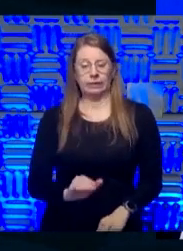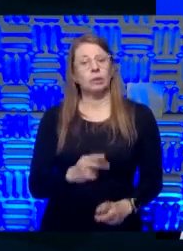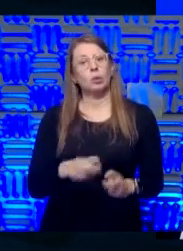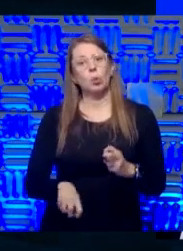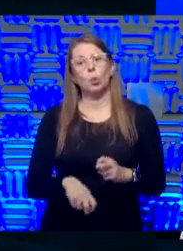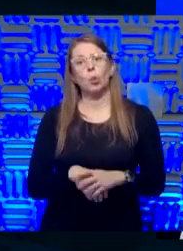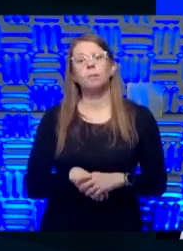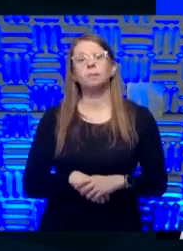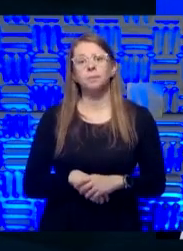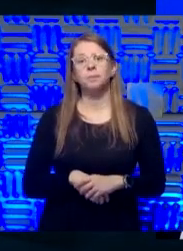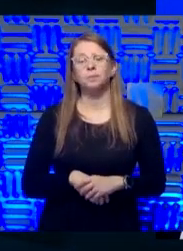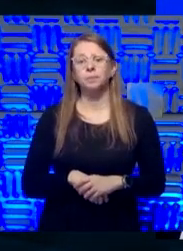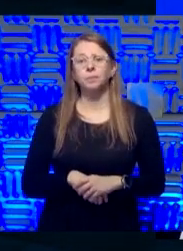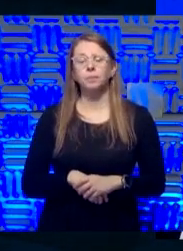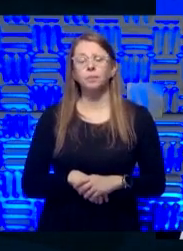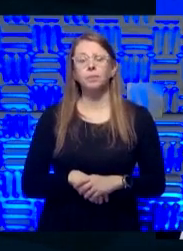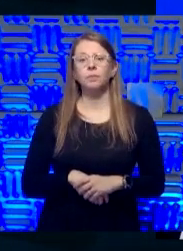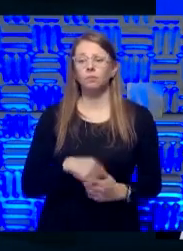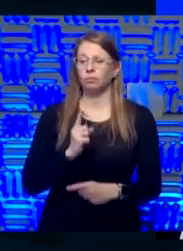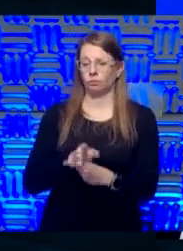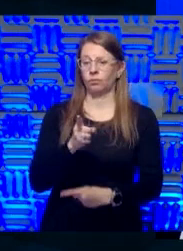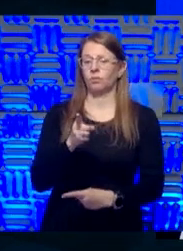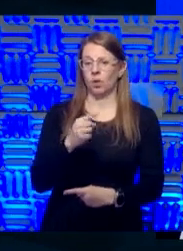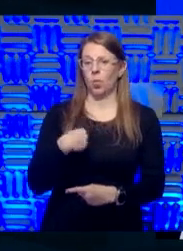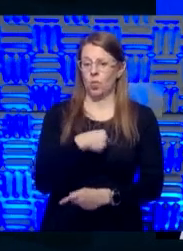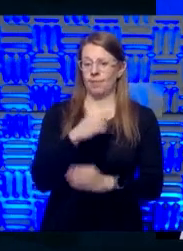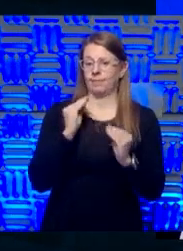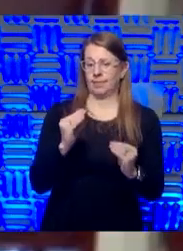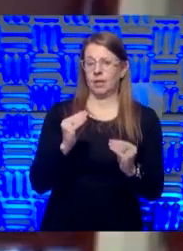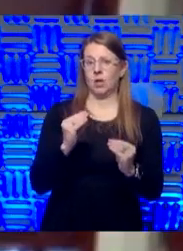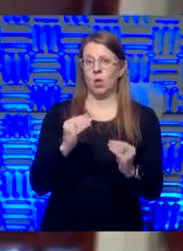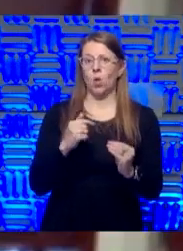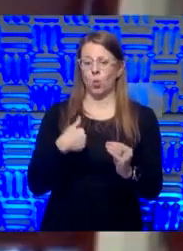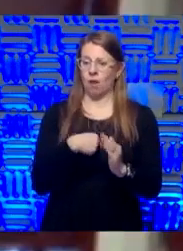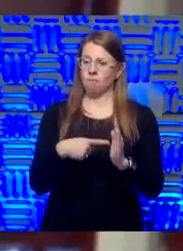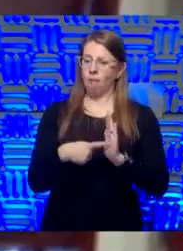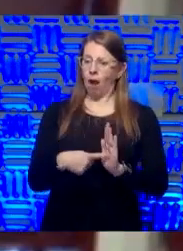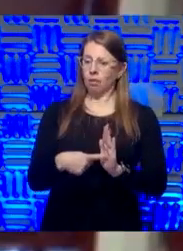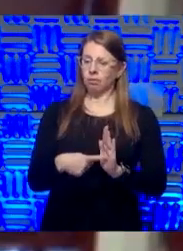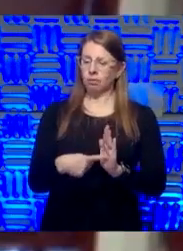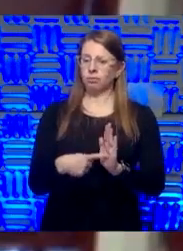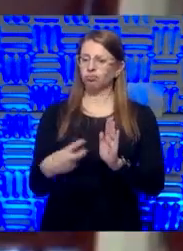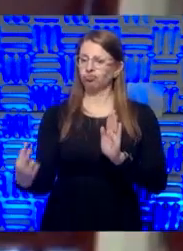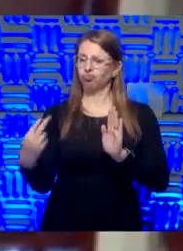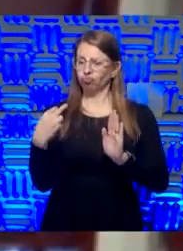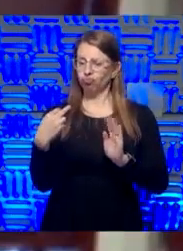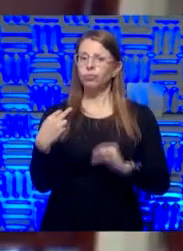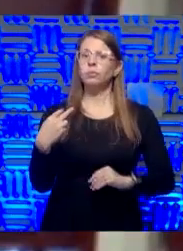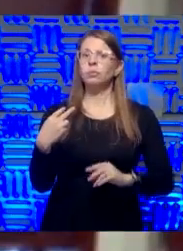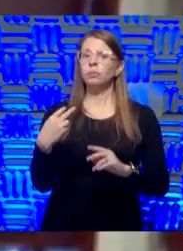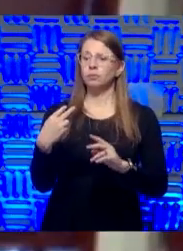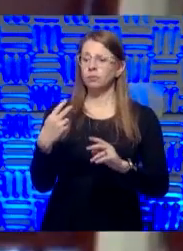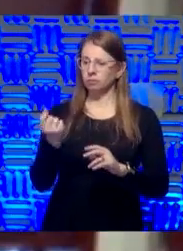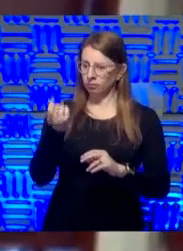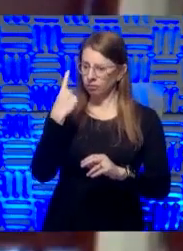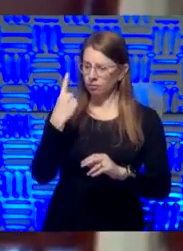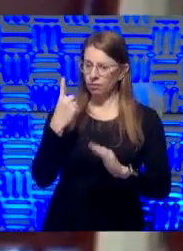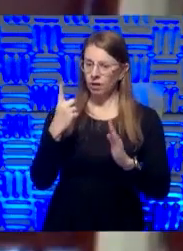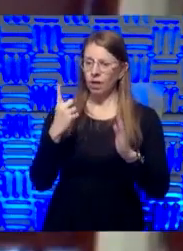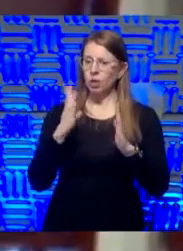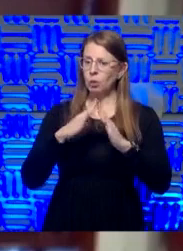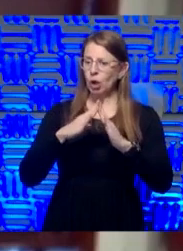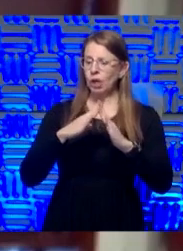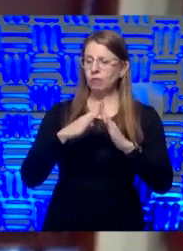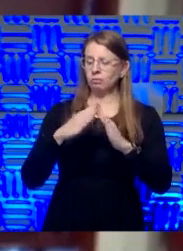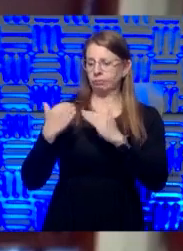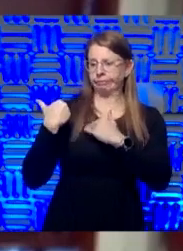It certainly is, and we are teaching, we are modeling for our students, and there is a civic responsibility that we have to take care